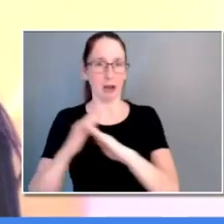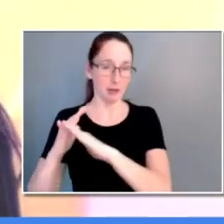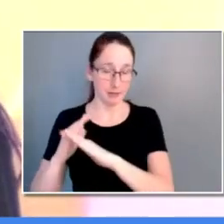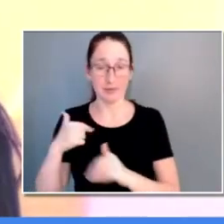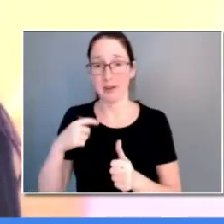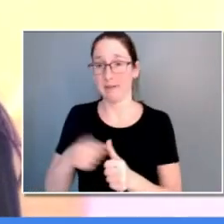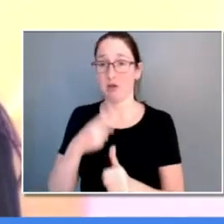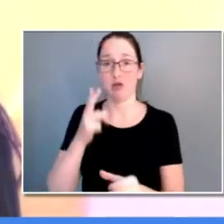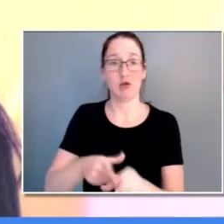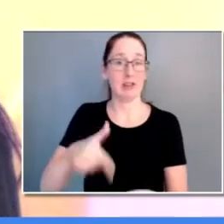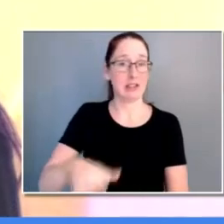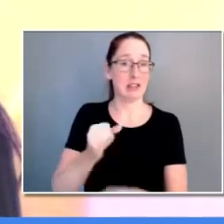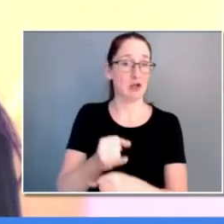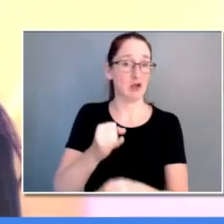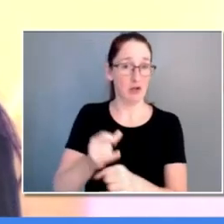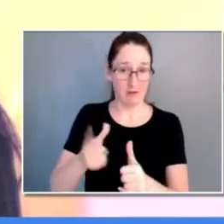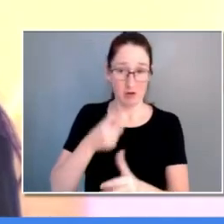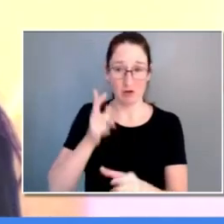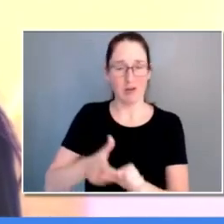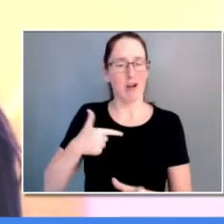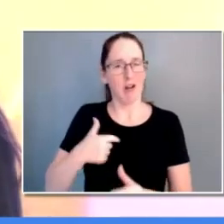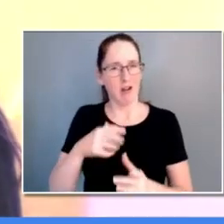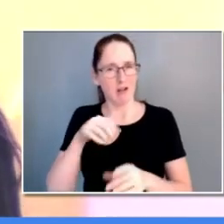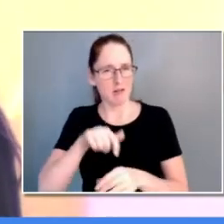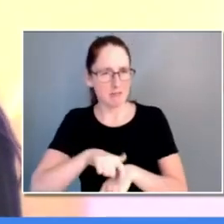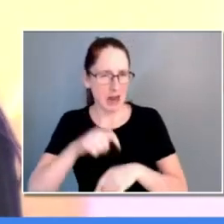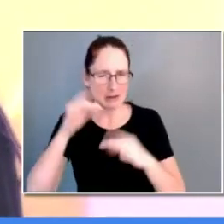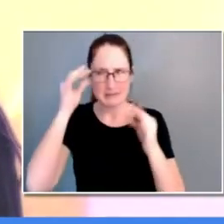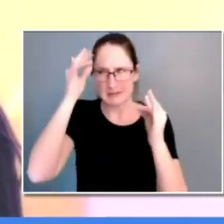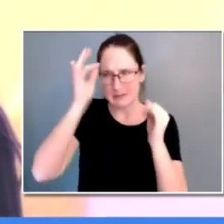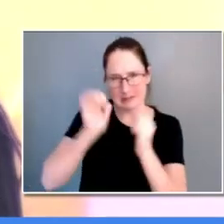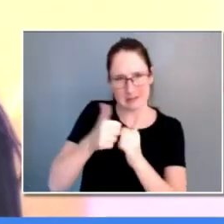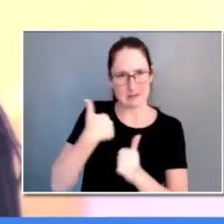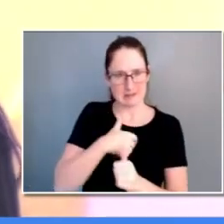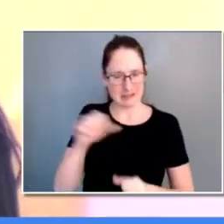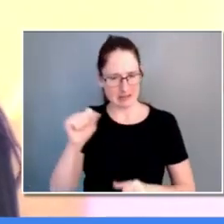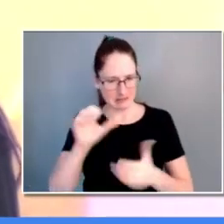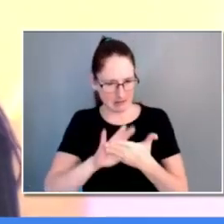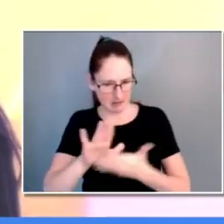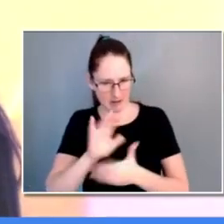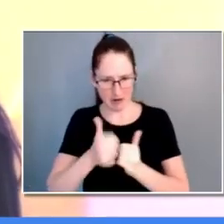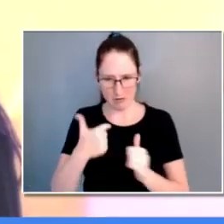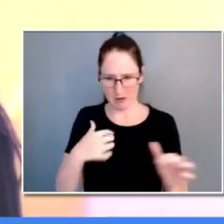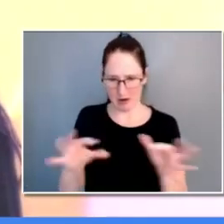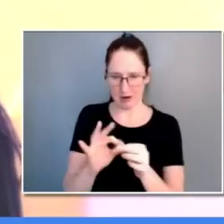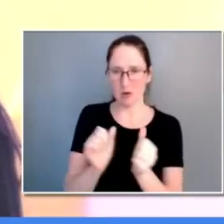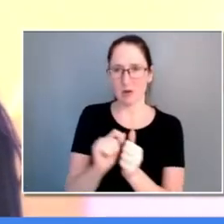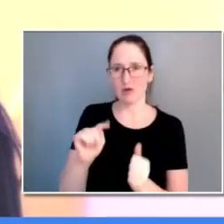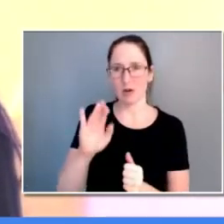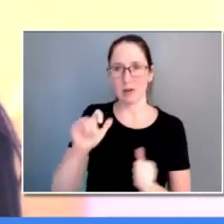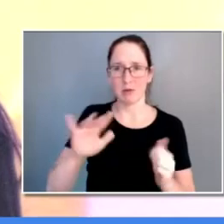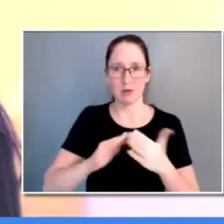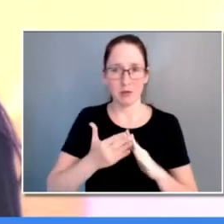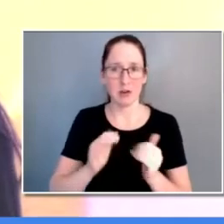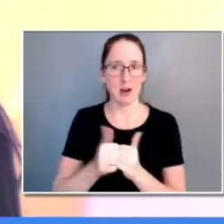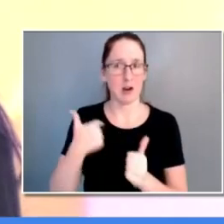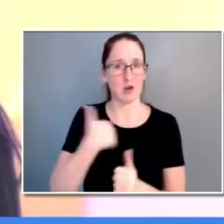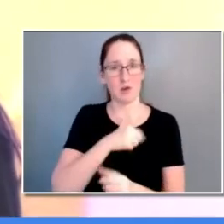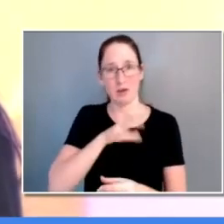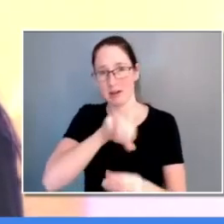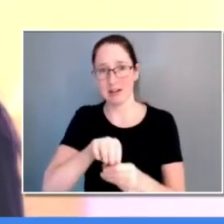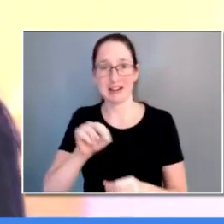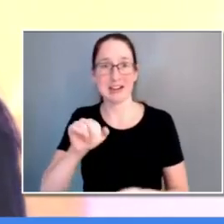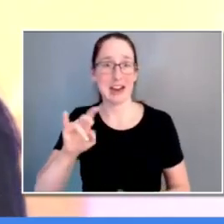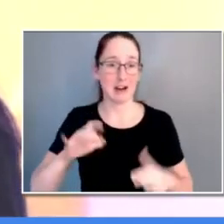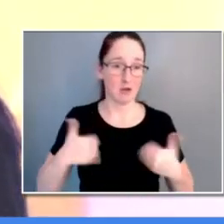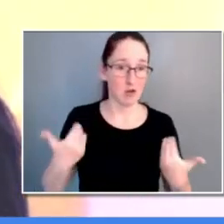joined this institution, I spent time considering how we as Seattle colleges are connecting with tribal communities, how we engage Native youth and